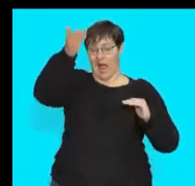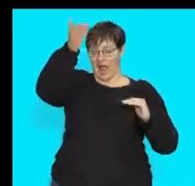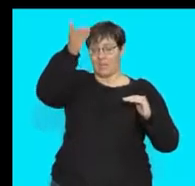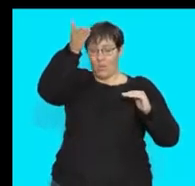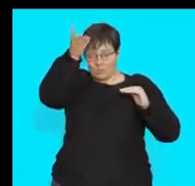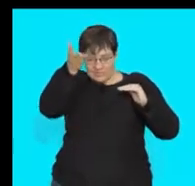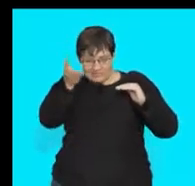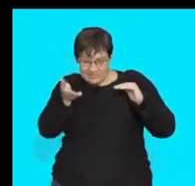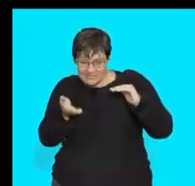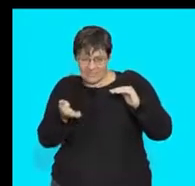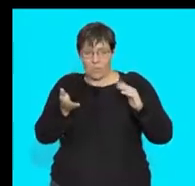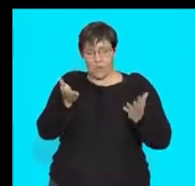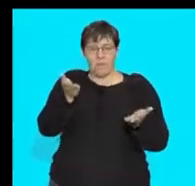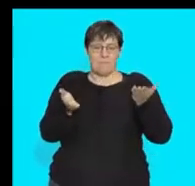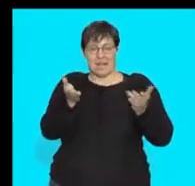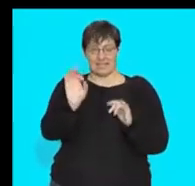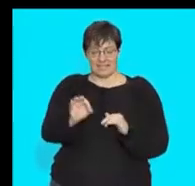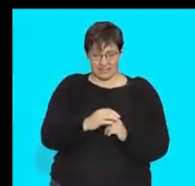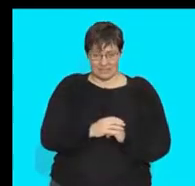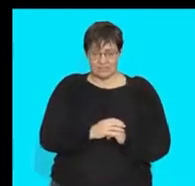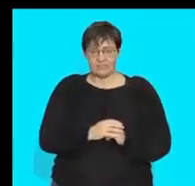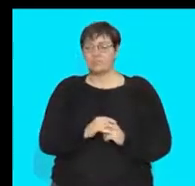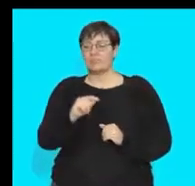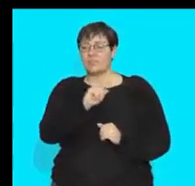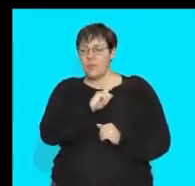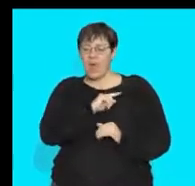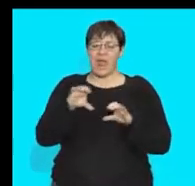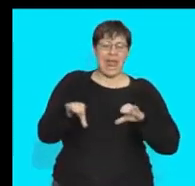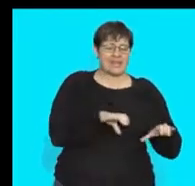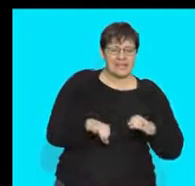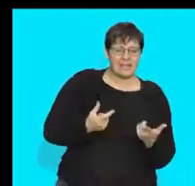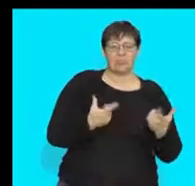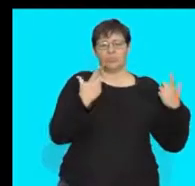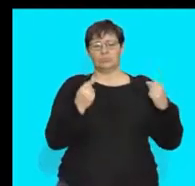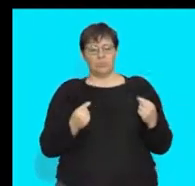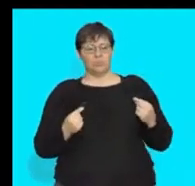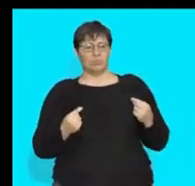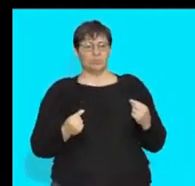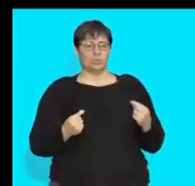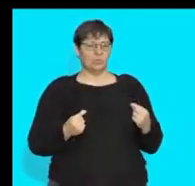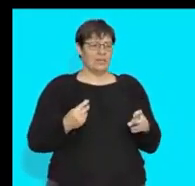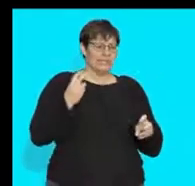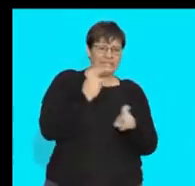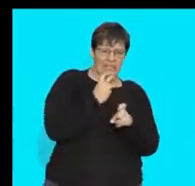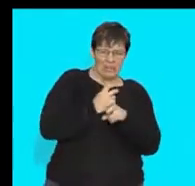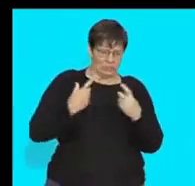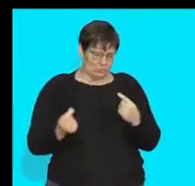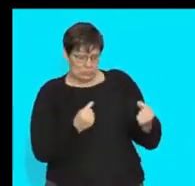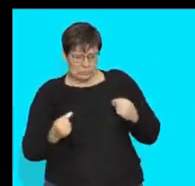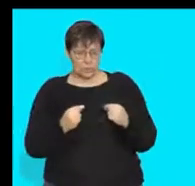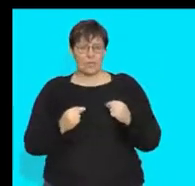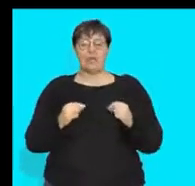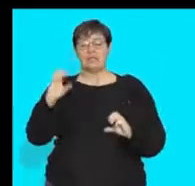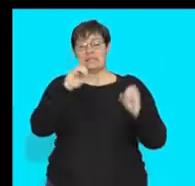But when we start to exercise, or when we start to do anything quite strenuous, cellular respiration